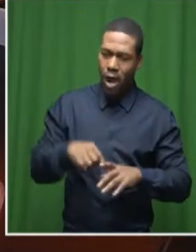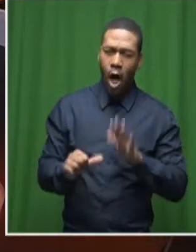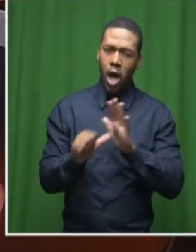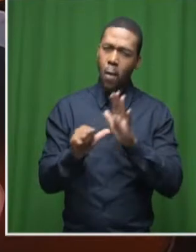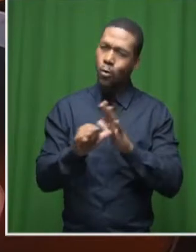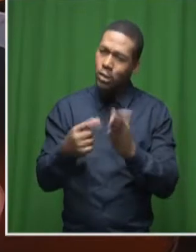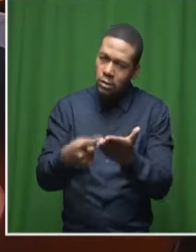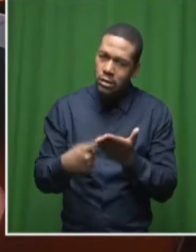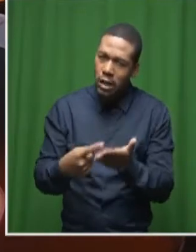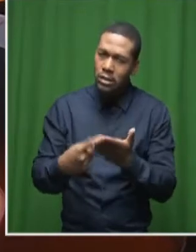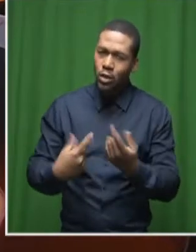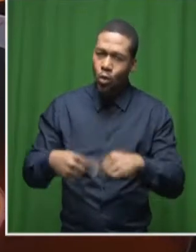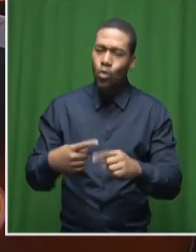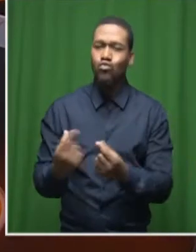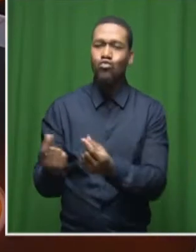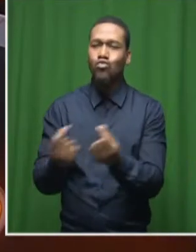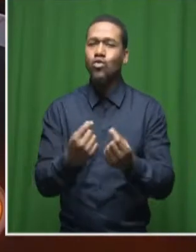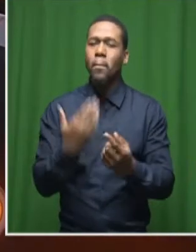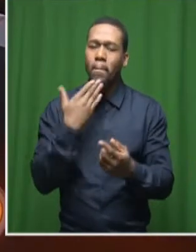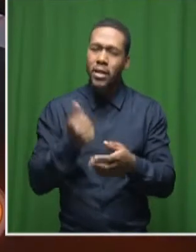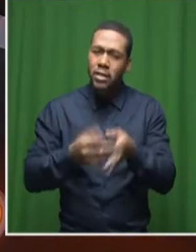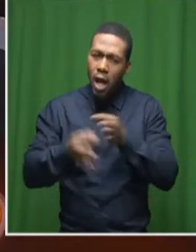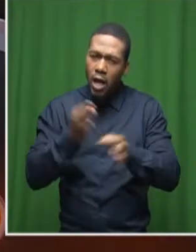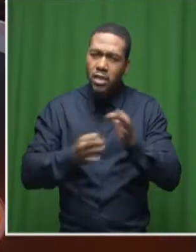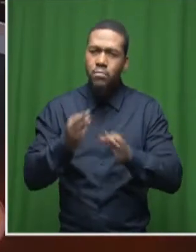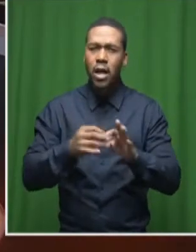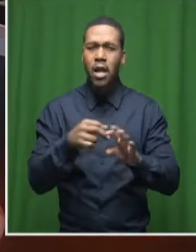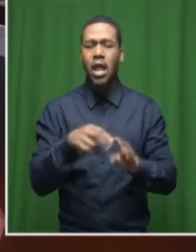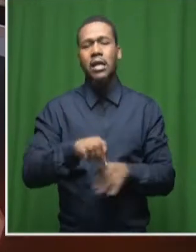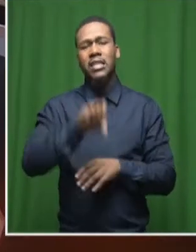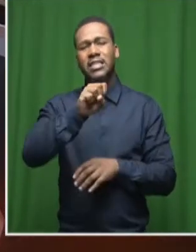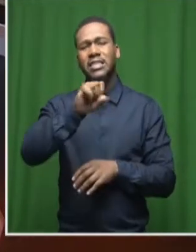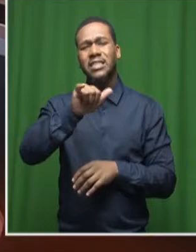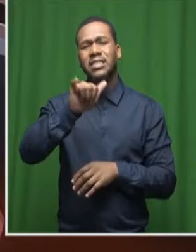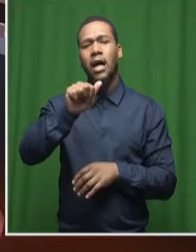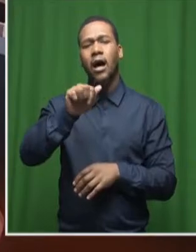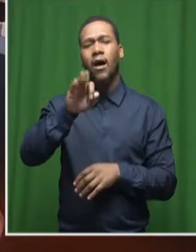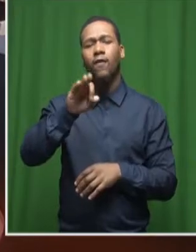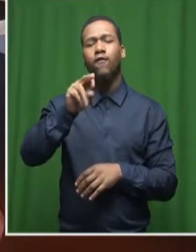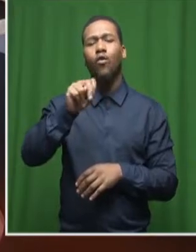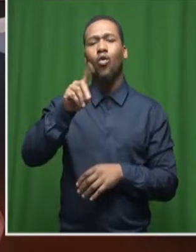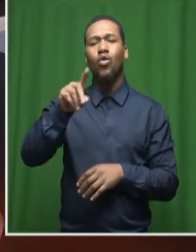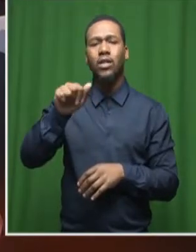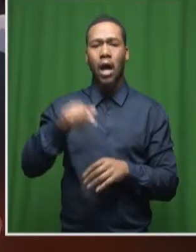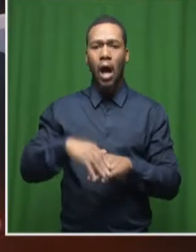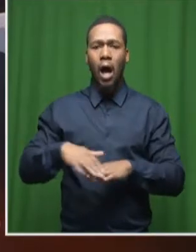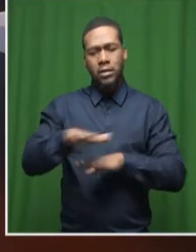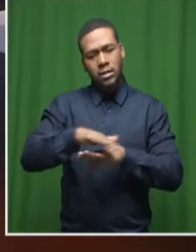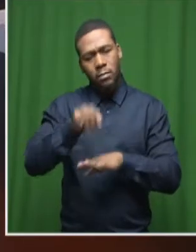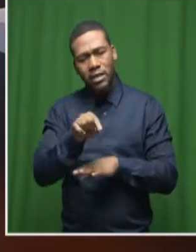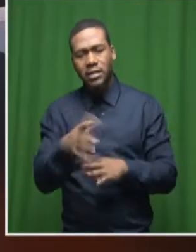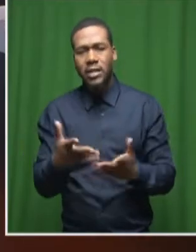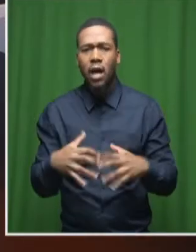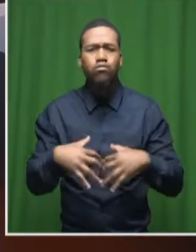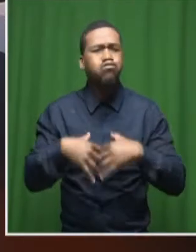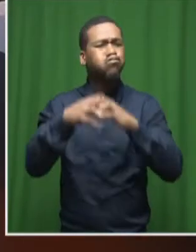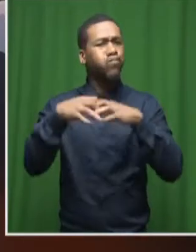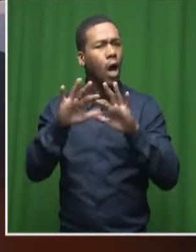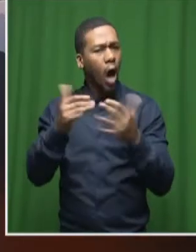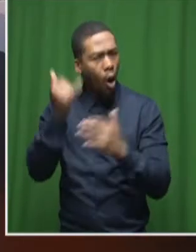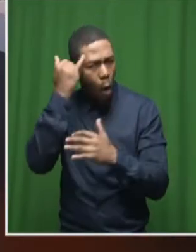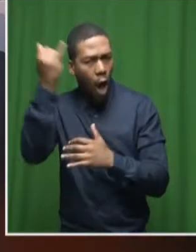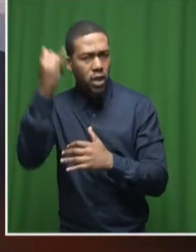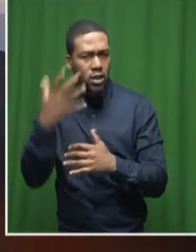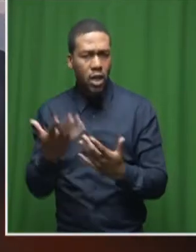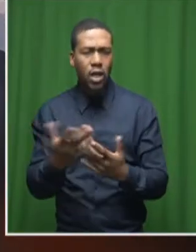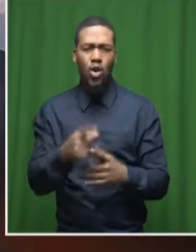having. Just talk us through the Syafunda platform. How was it conceptualized? What is the intention for its formation?